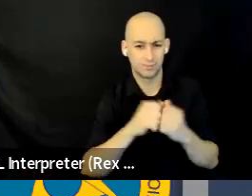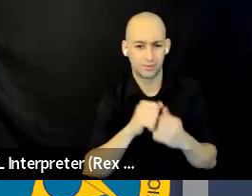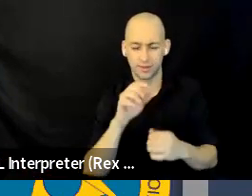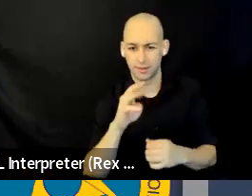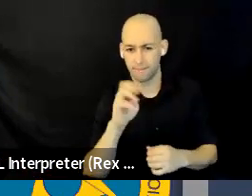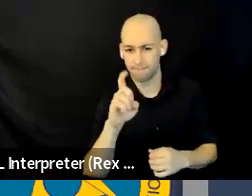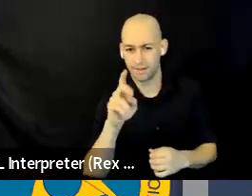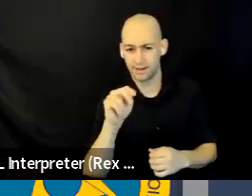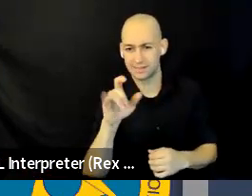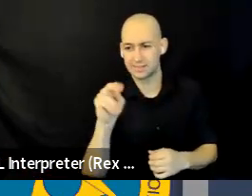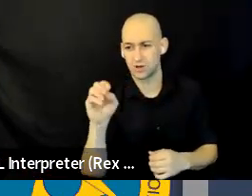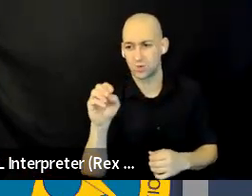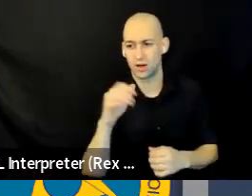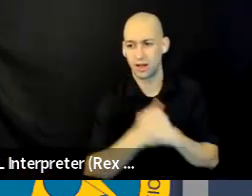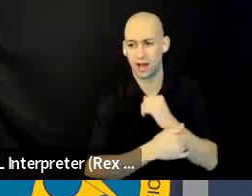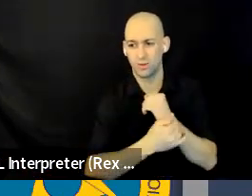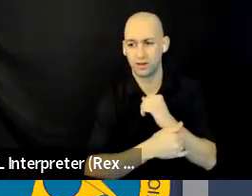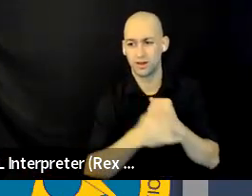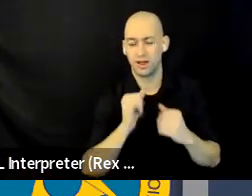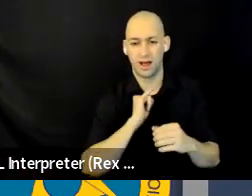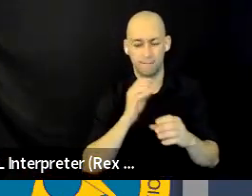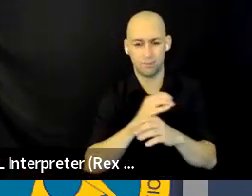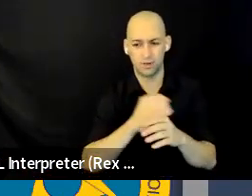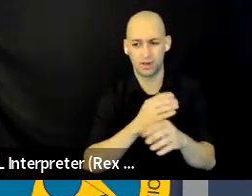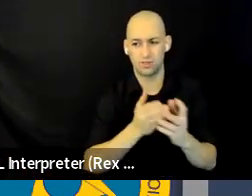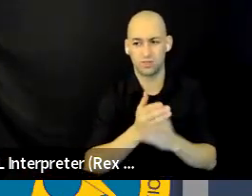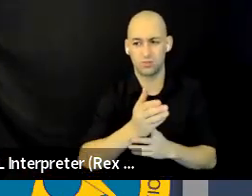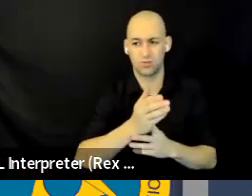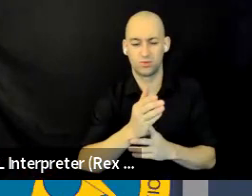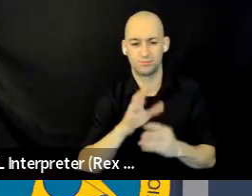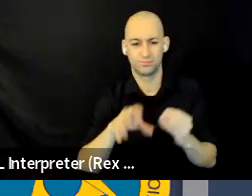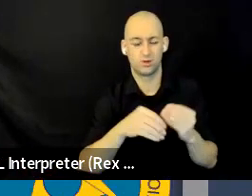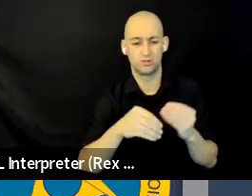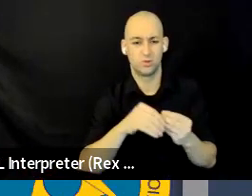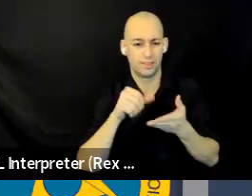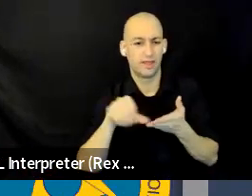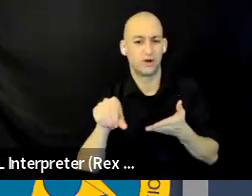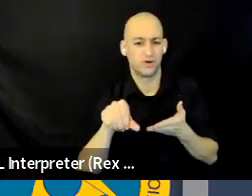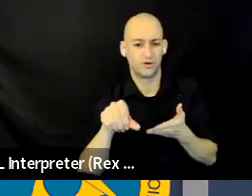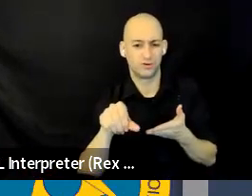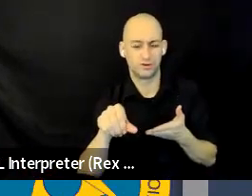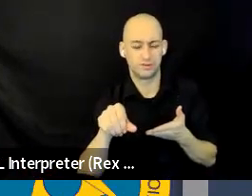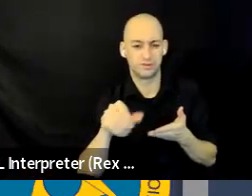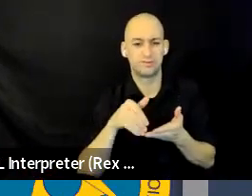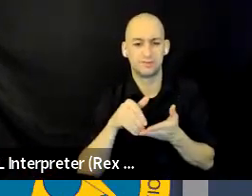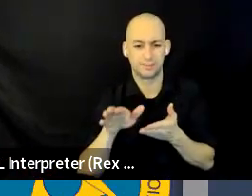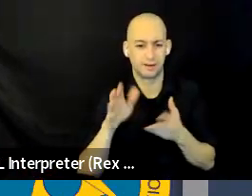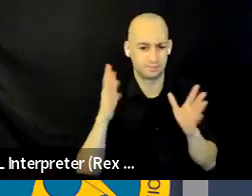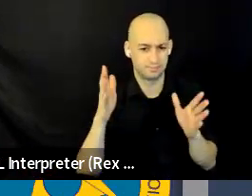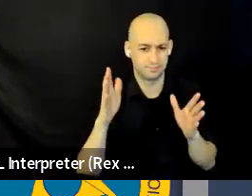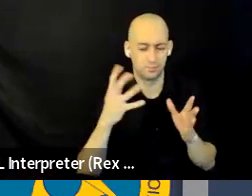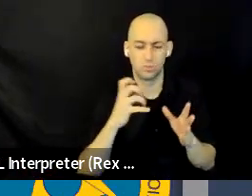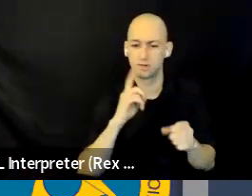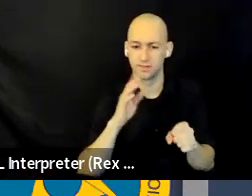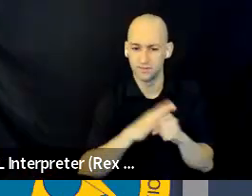County. So I'm looking through also the letter that was submitted and just wanted to clarify